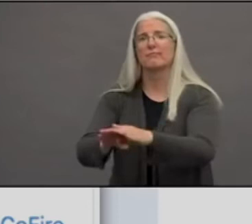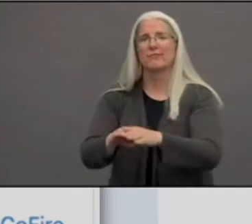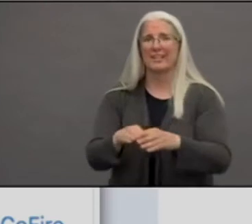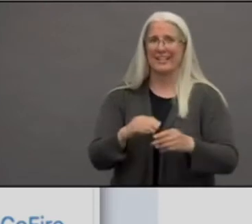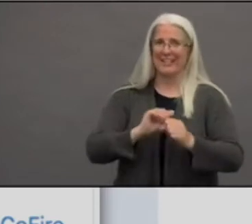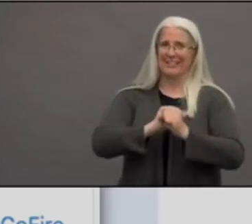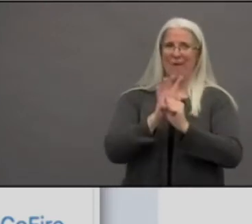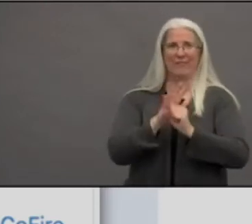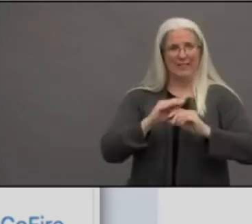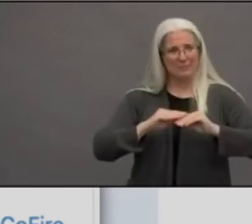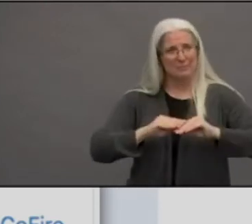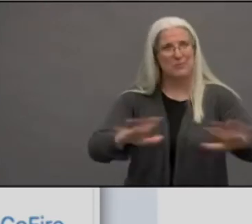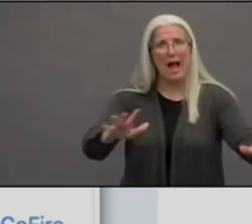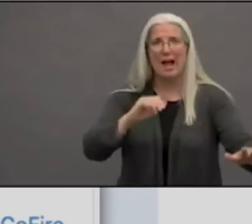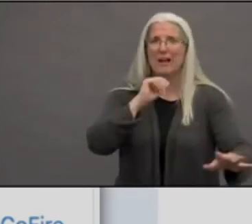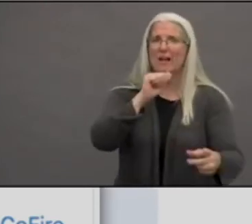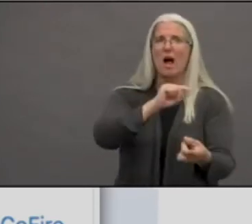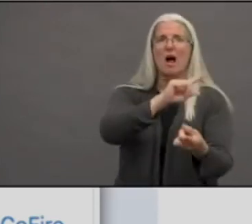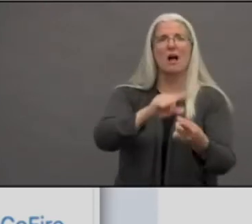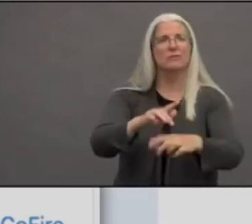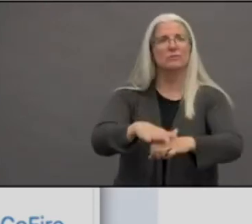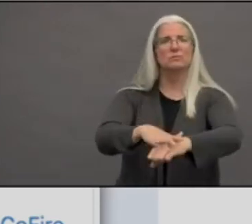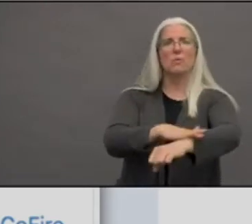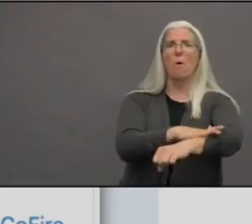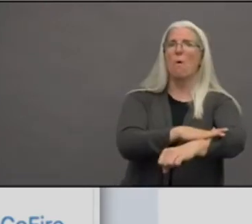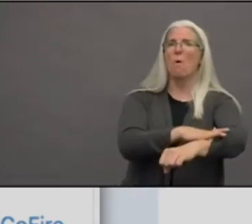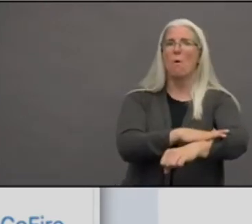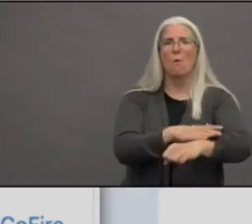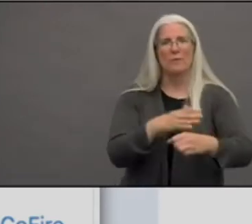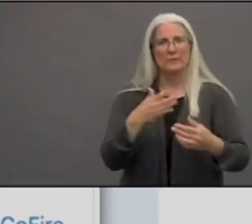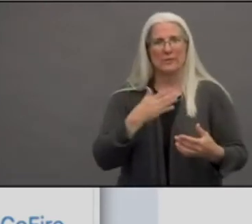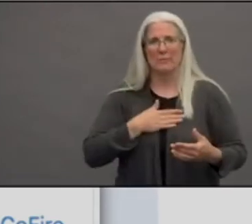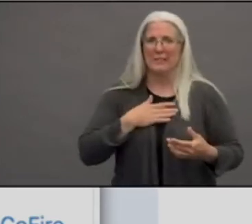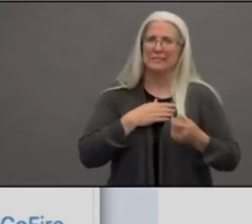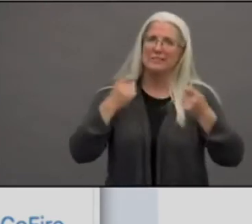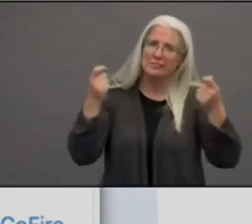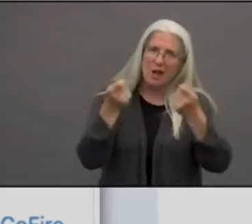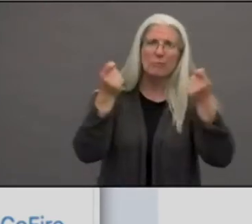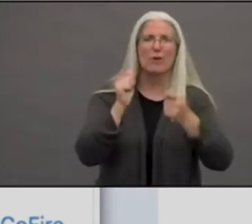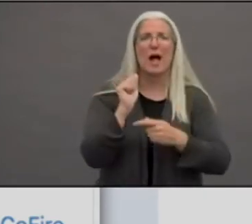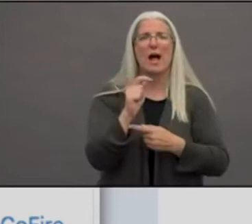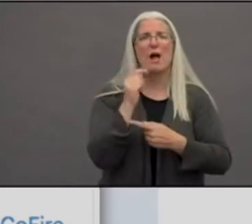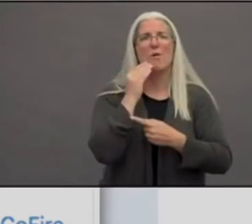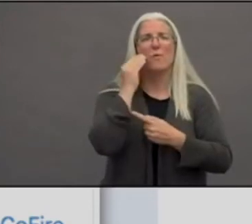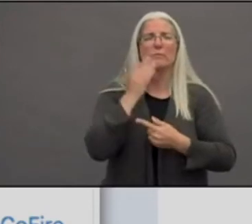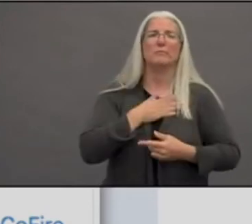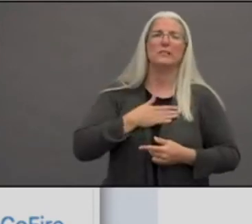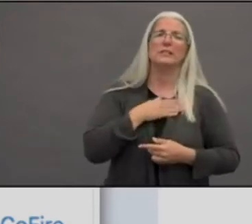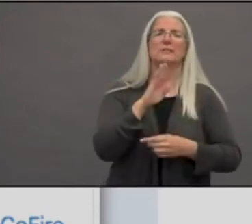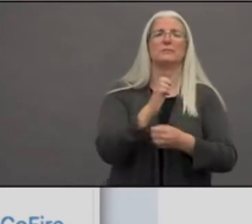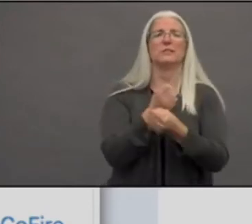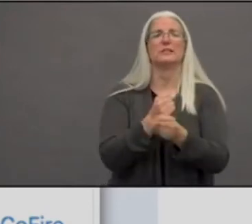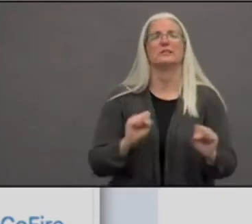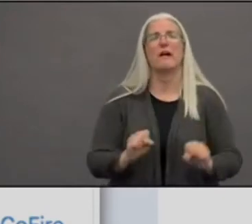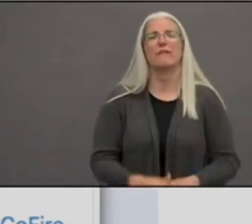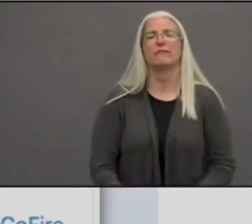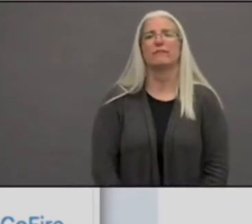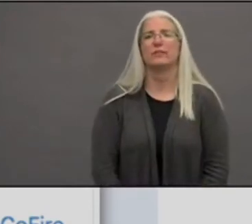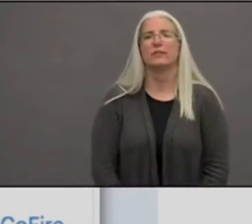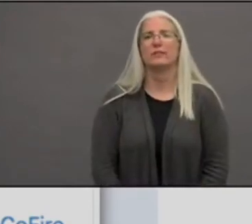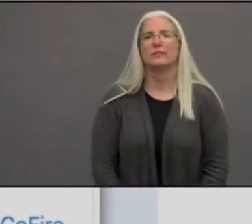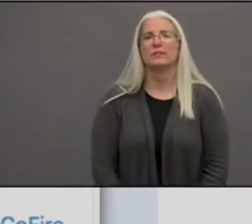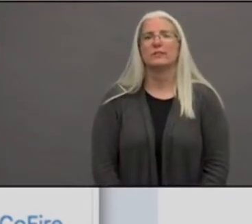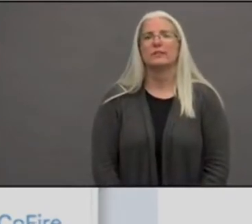not slowed in our area. Please celebrate the holiday safely at home. And you can see there. Also, we have